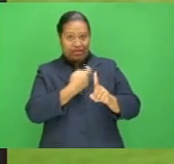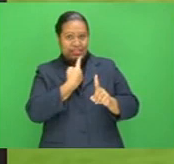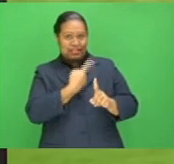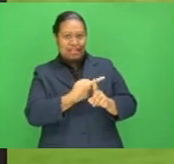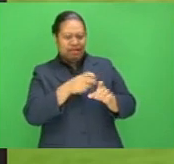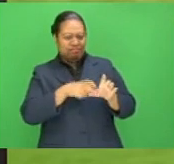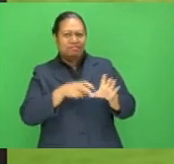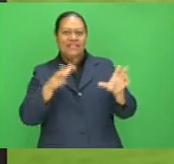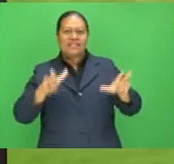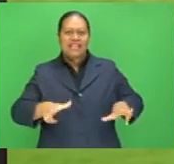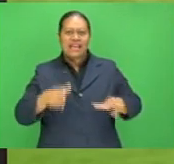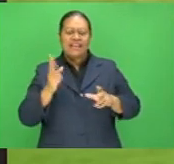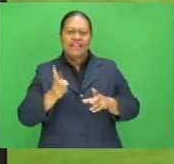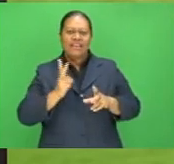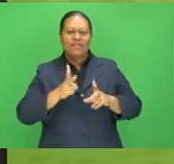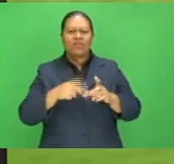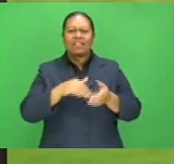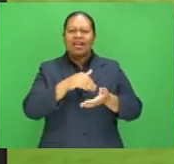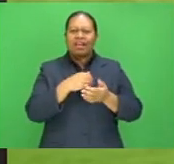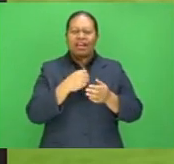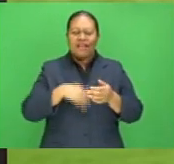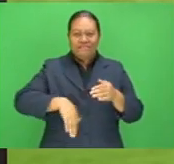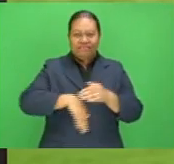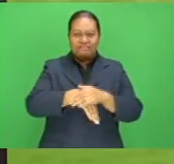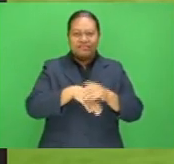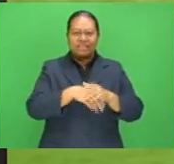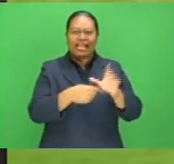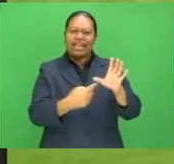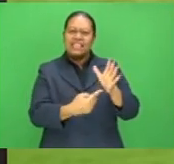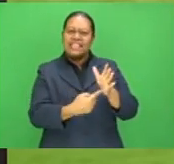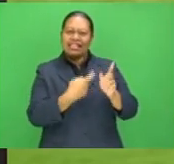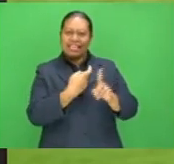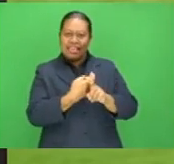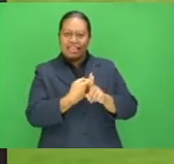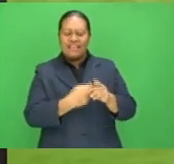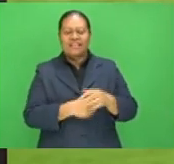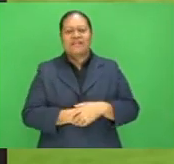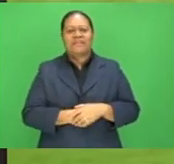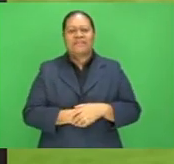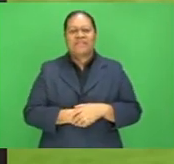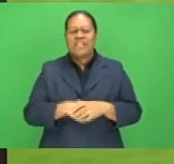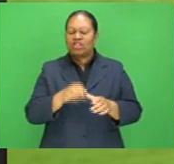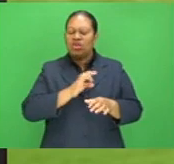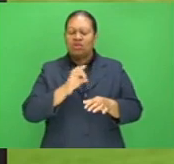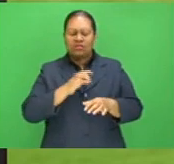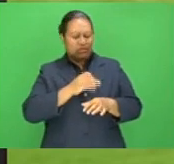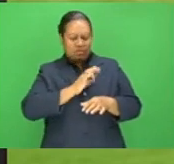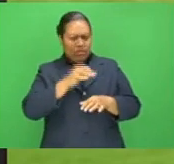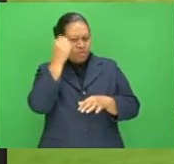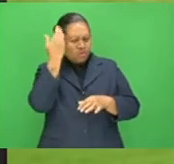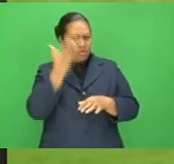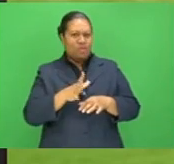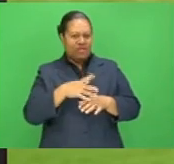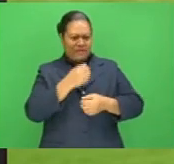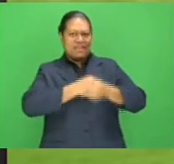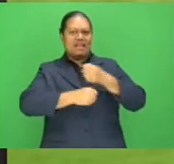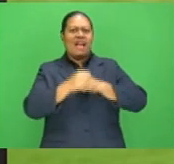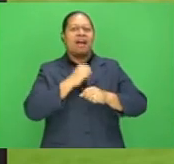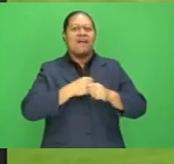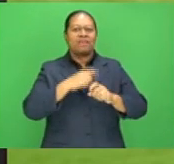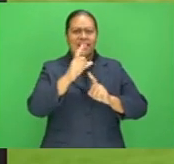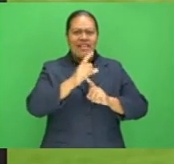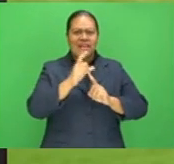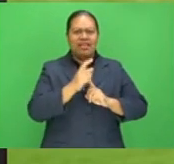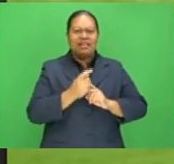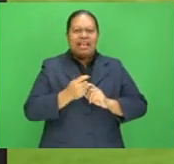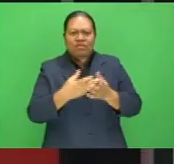re-signed with Hero Indian League champions ATK Mohan Bagan, says he didn't expect to play a leadership role in the team so